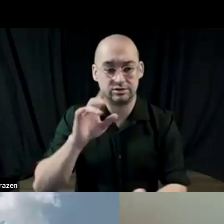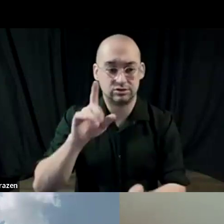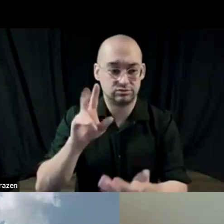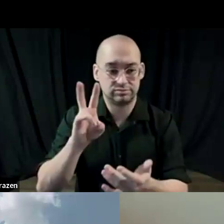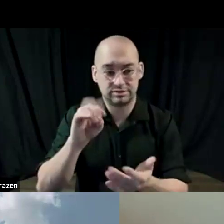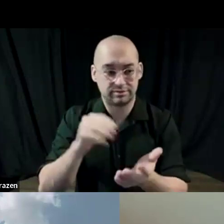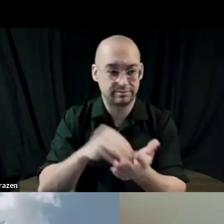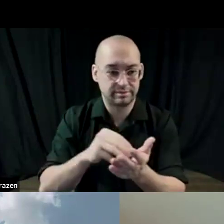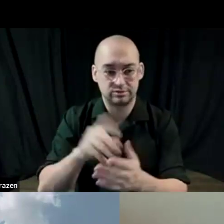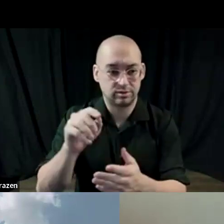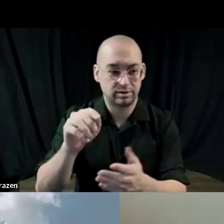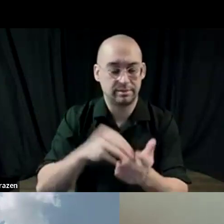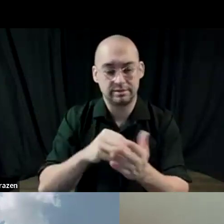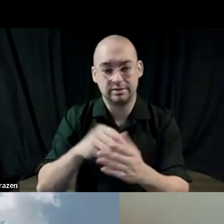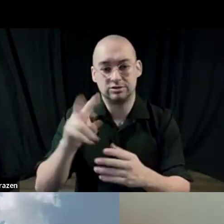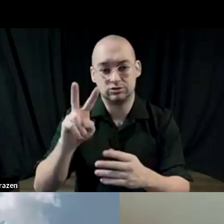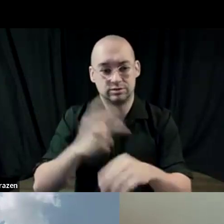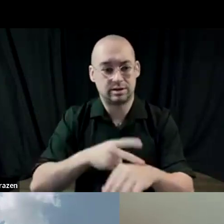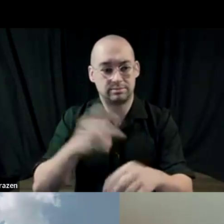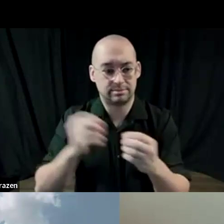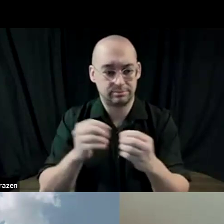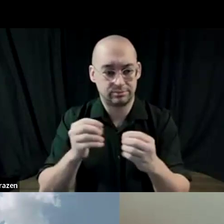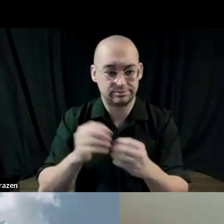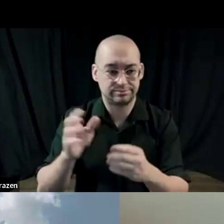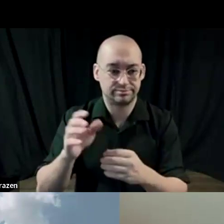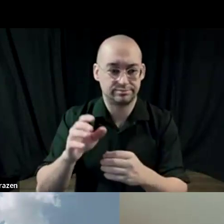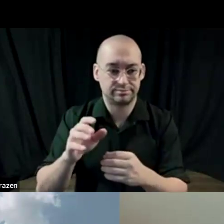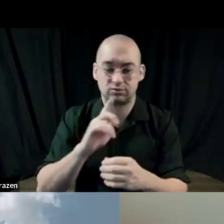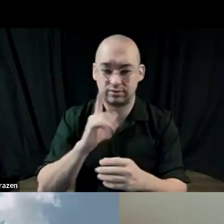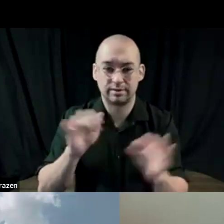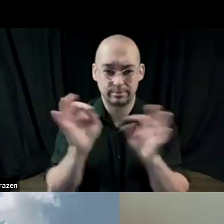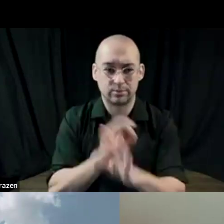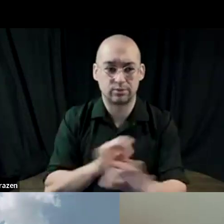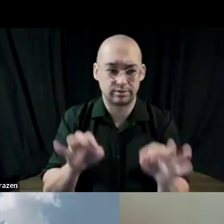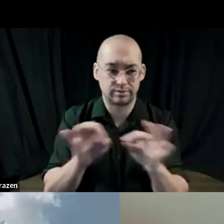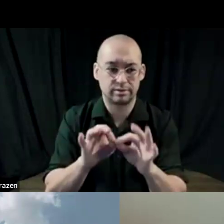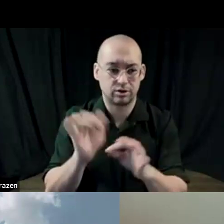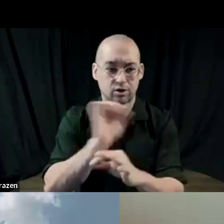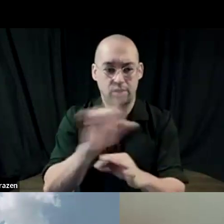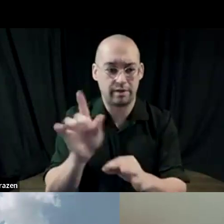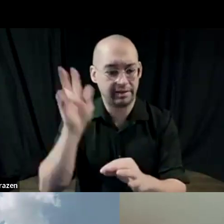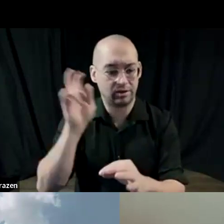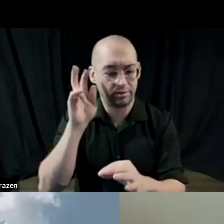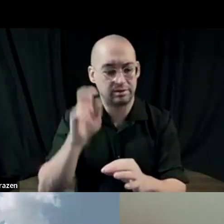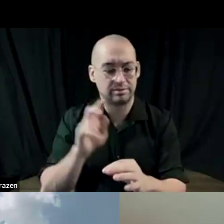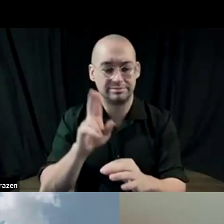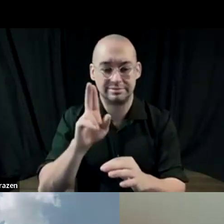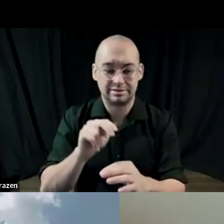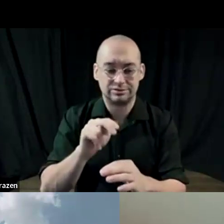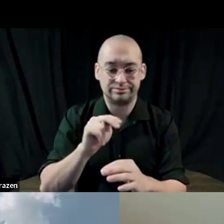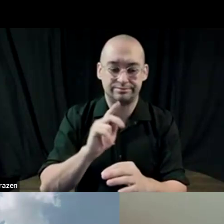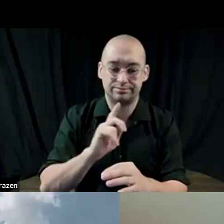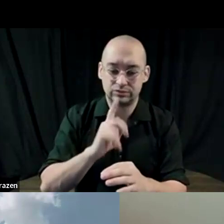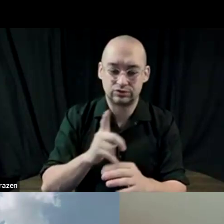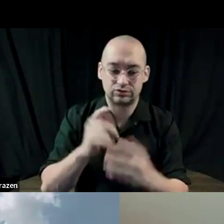almost twice as much as the capacity grant program. Super crucial. And we are all during a lot of uncertainty right now. All